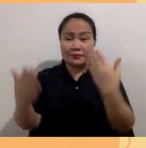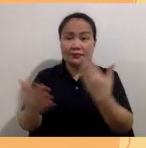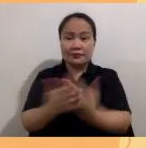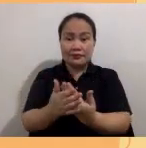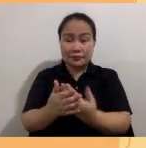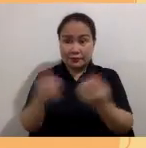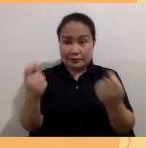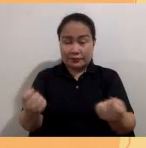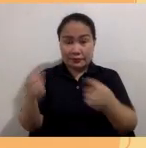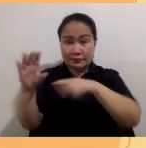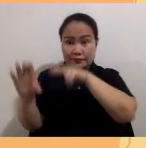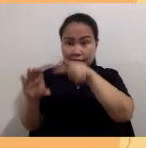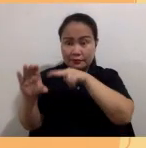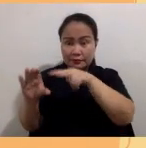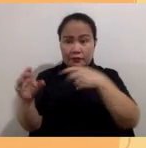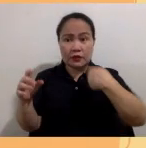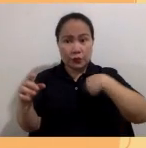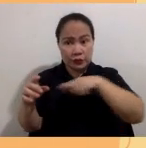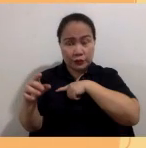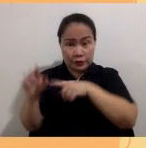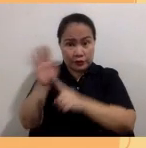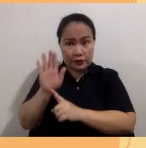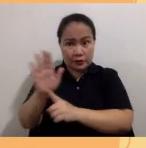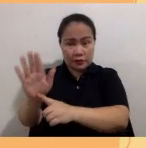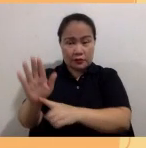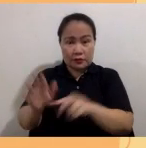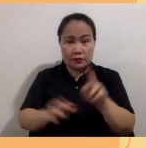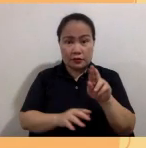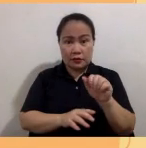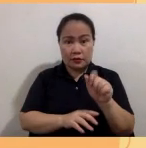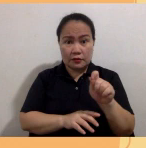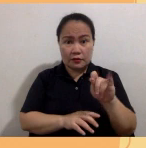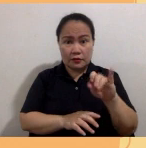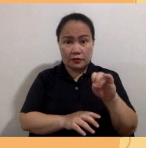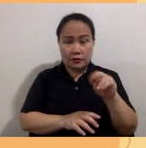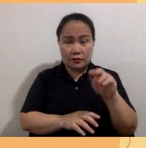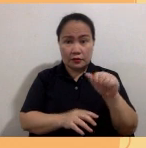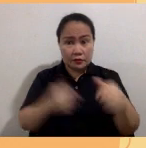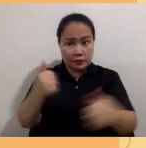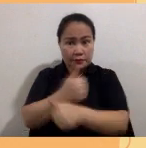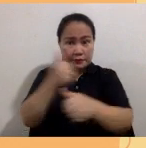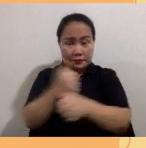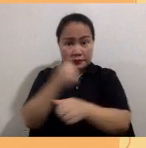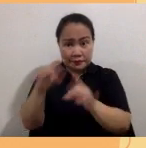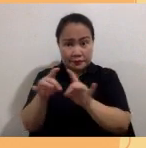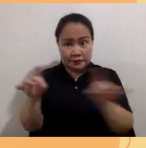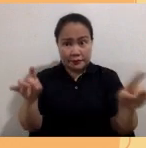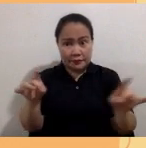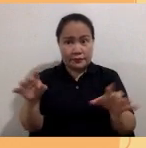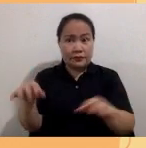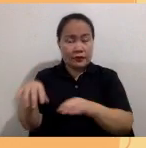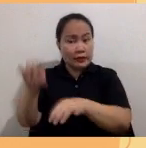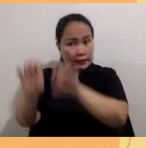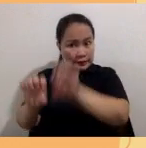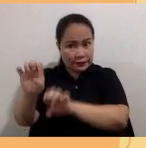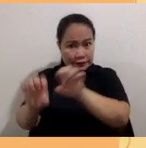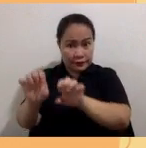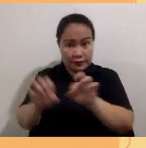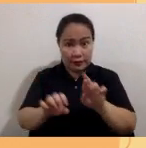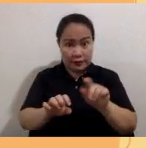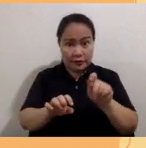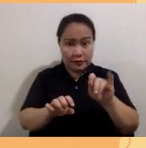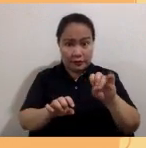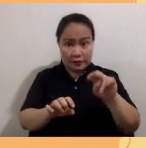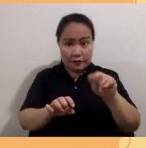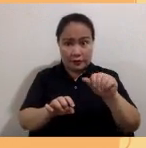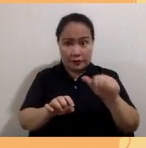Kawaw Math! In this video, we will illustrate rational algebraic expressions. We will also evaluate rational